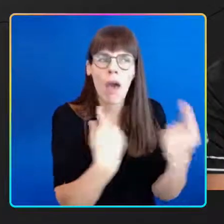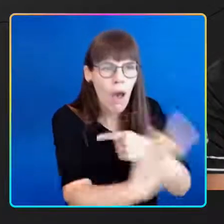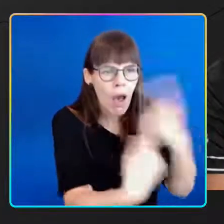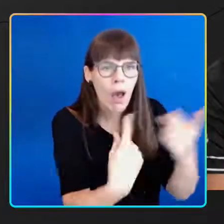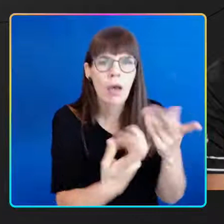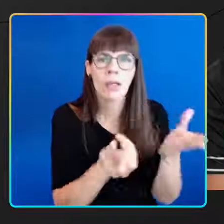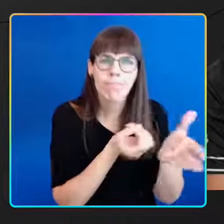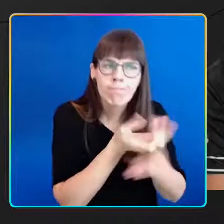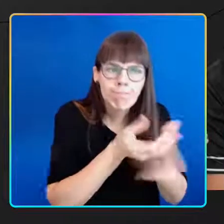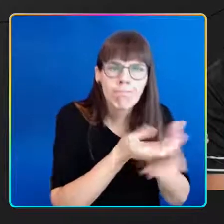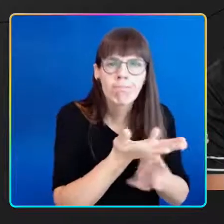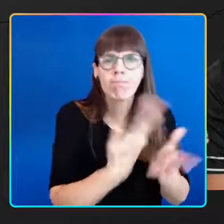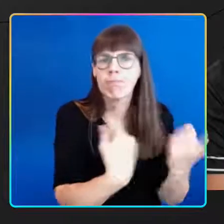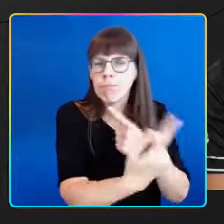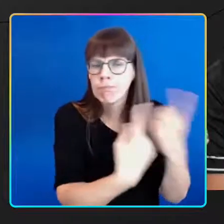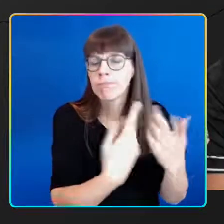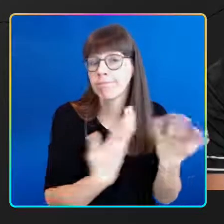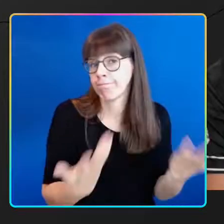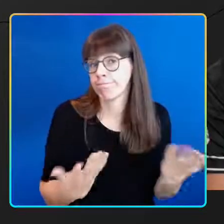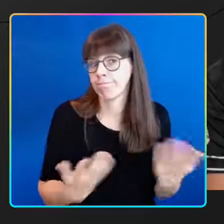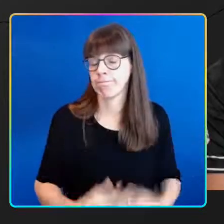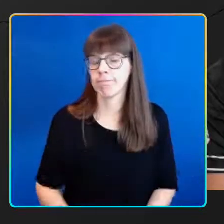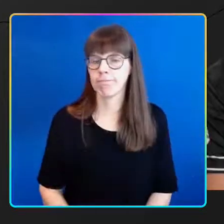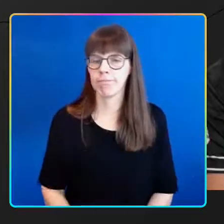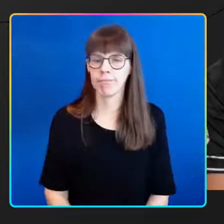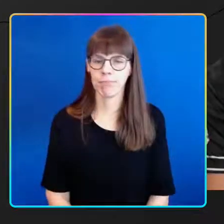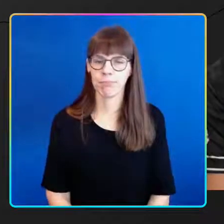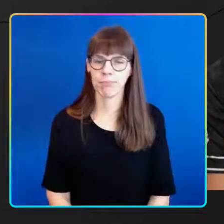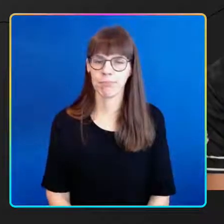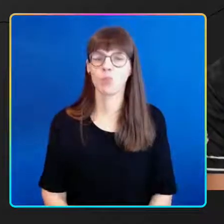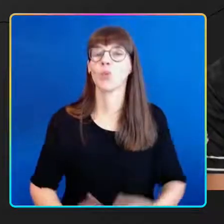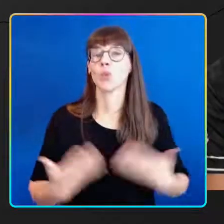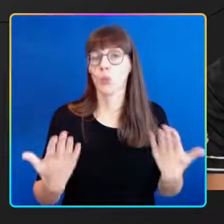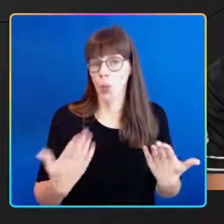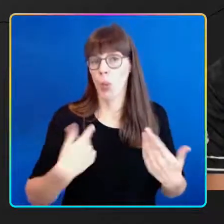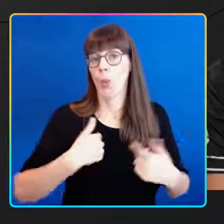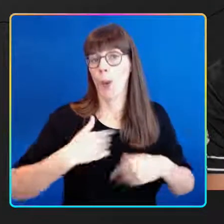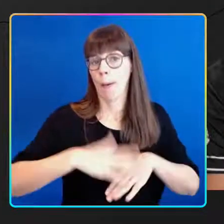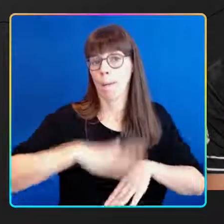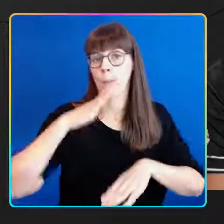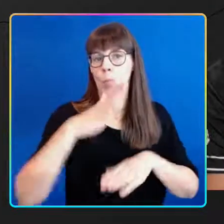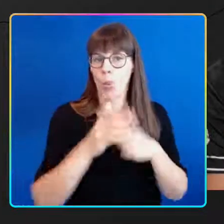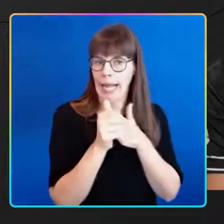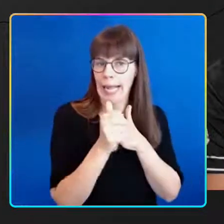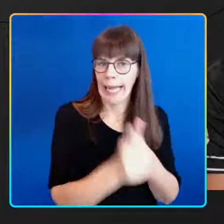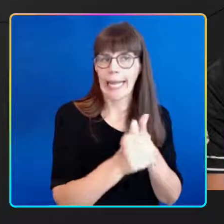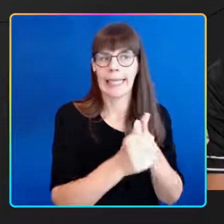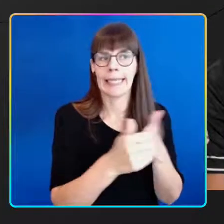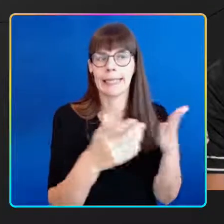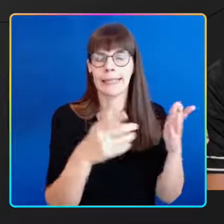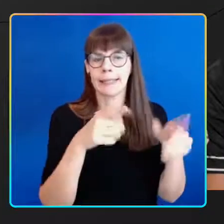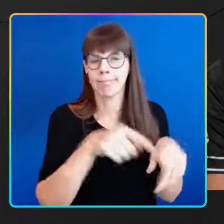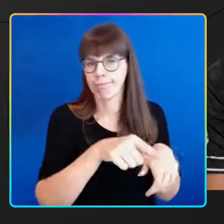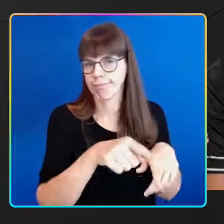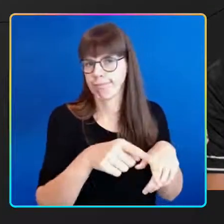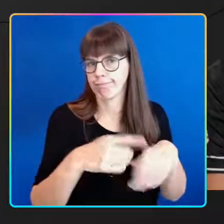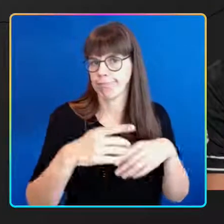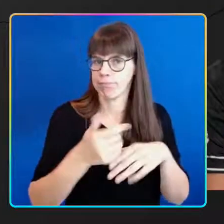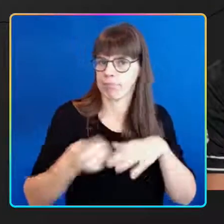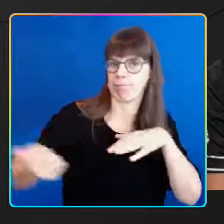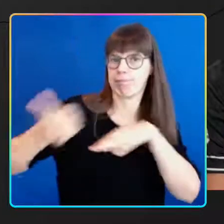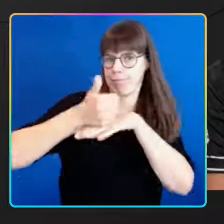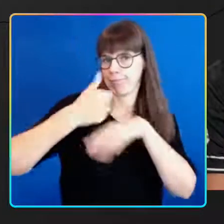customers. And then was when I started just being technical lead, principal data scientist.